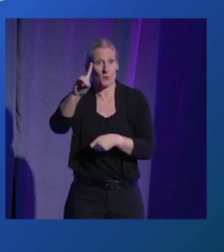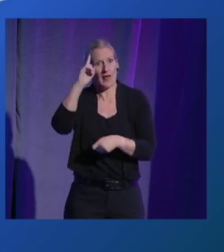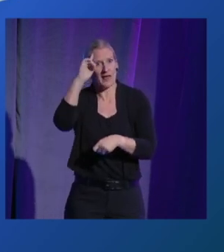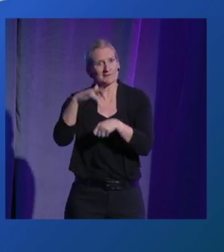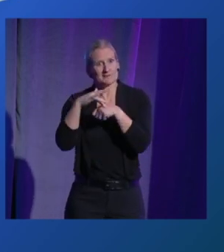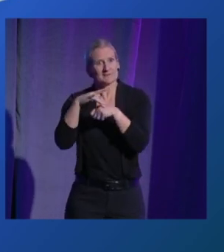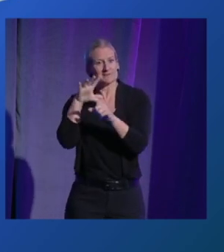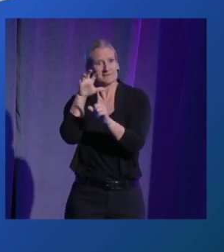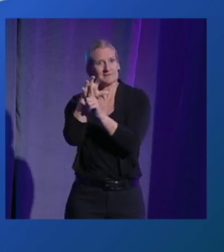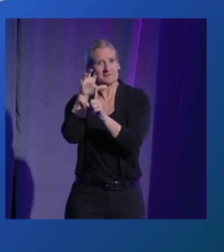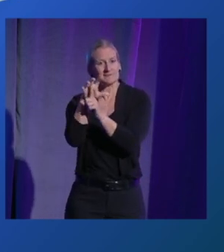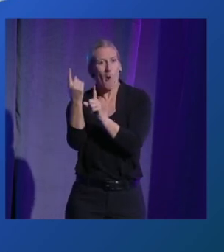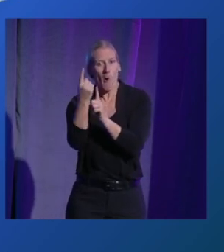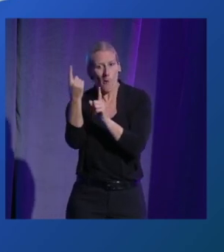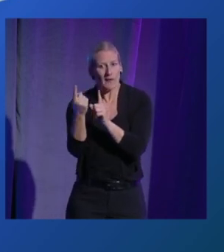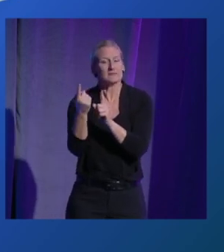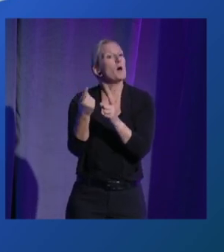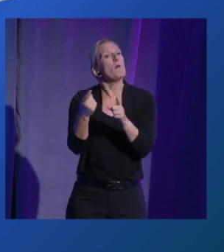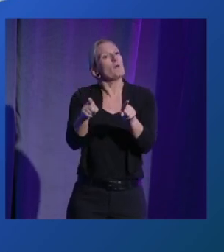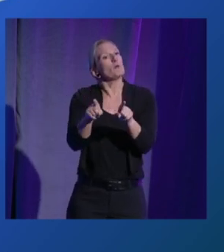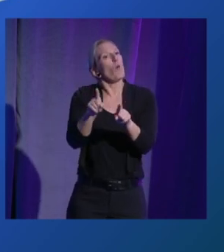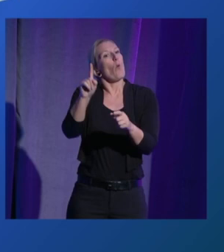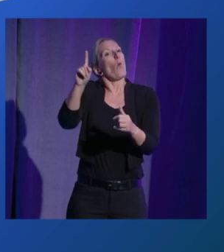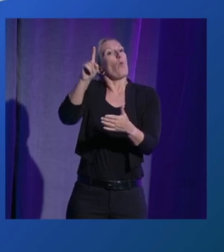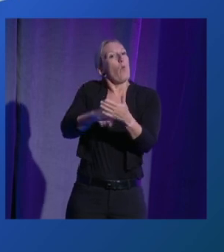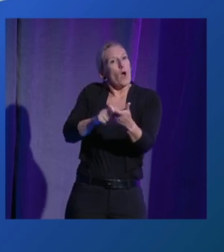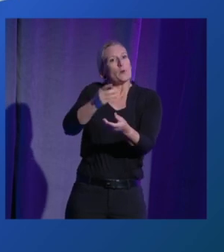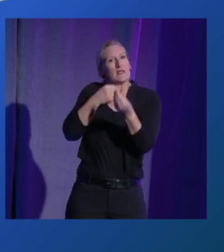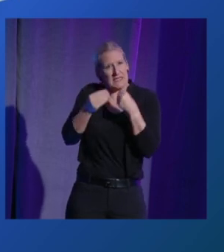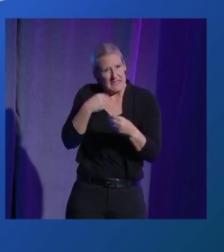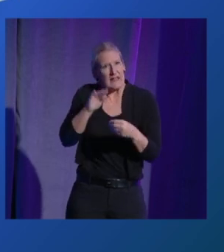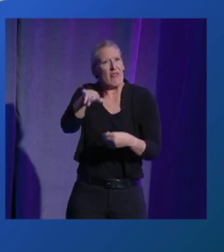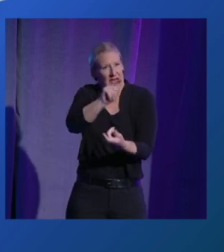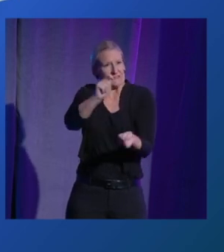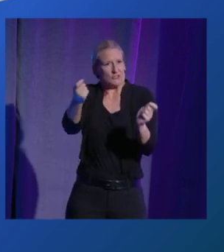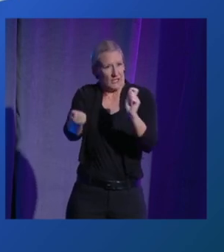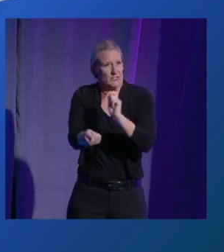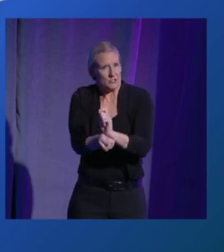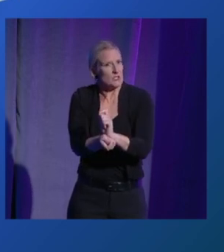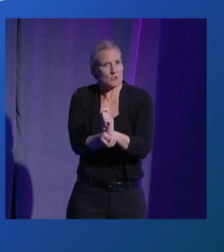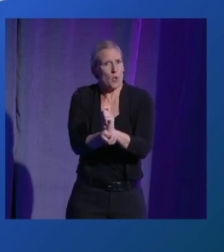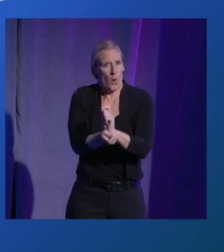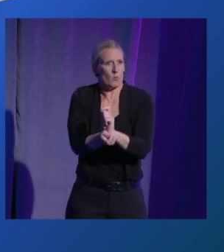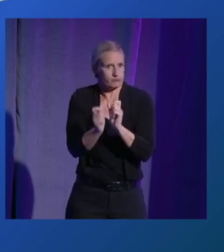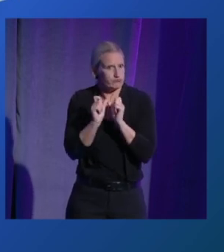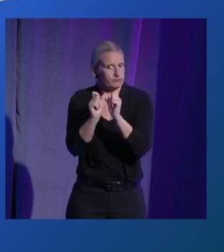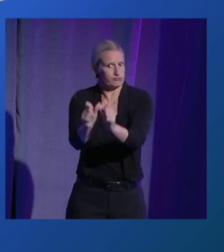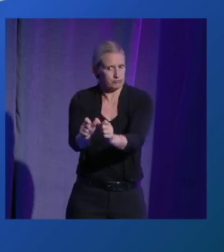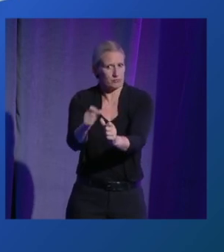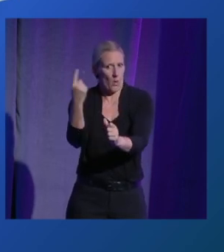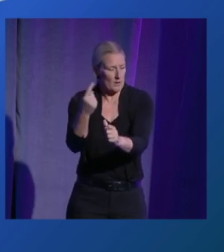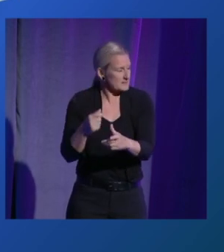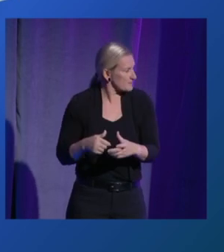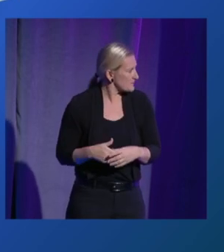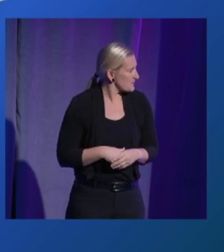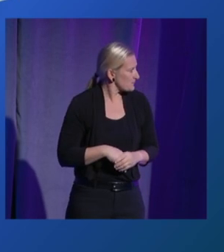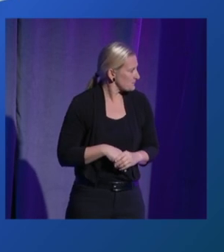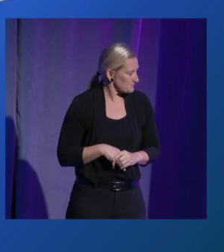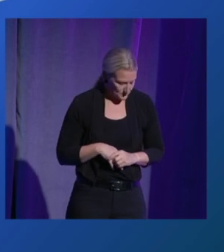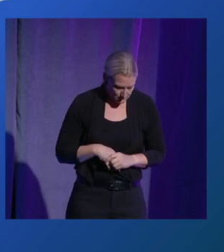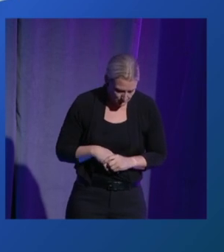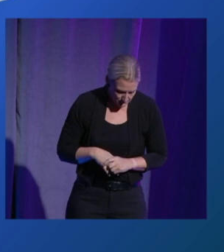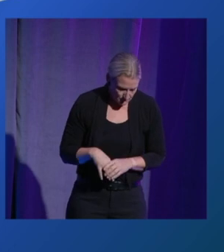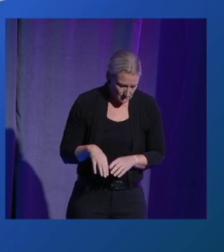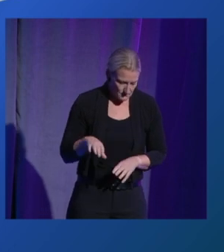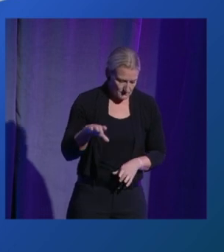changing massively and that's what I think makes it such an exciting uh space absolutely Dave I'd say so I did the bulk of my career in the